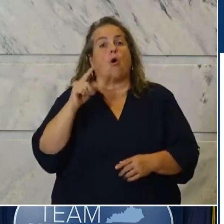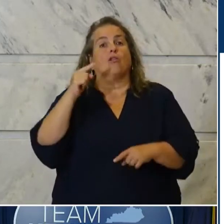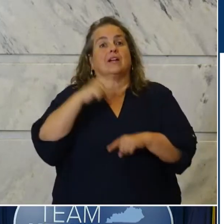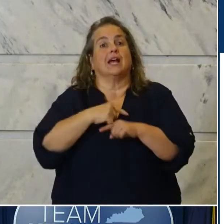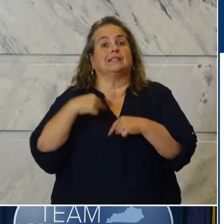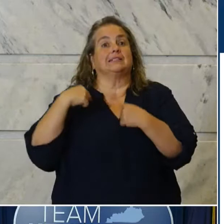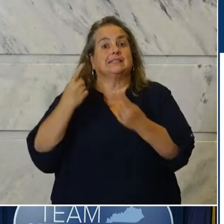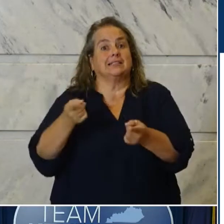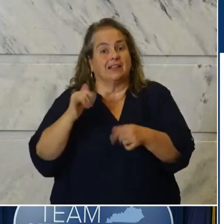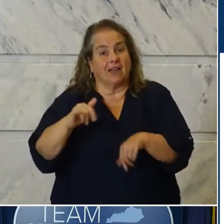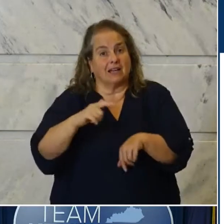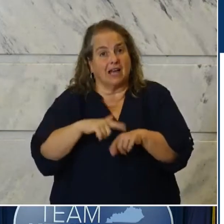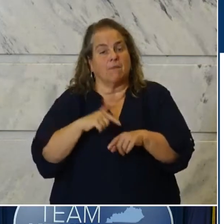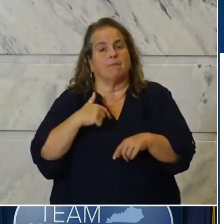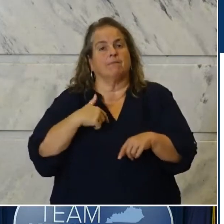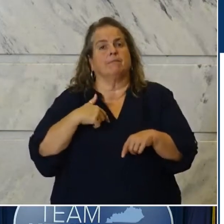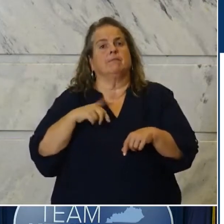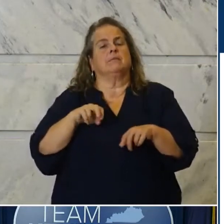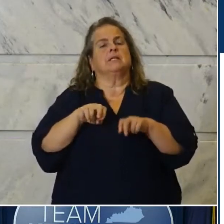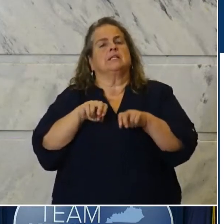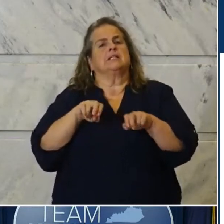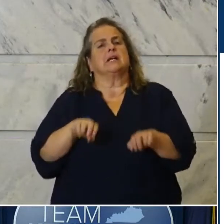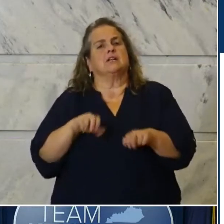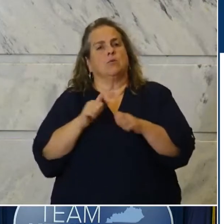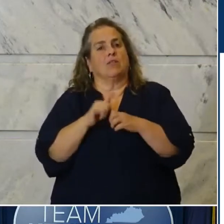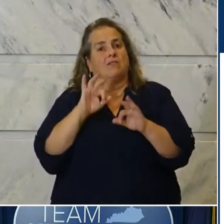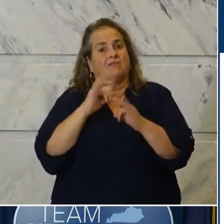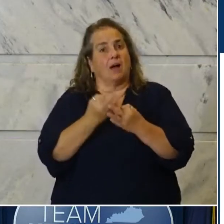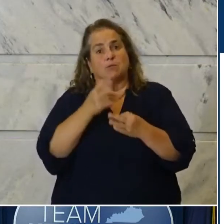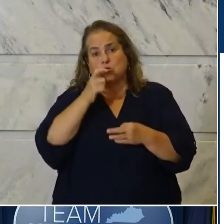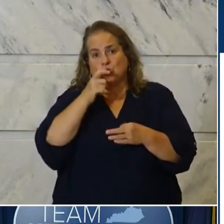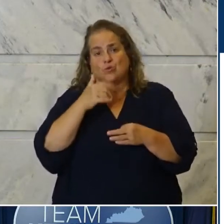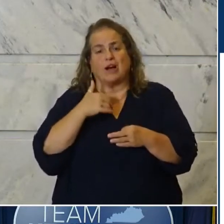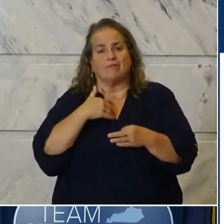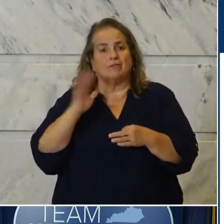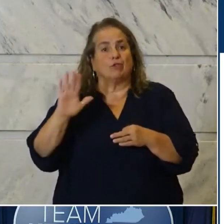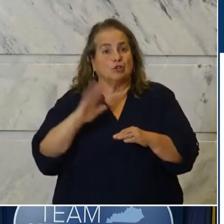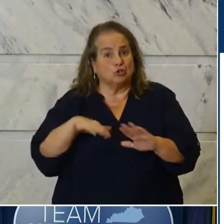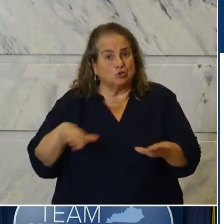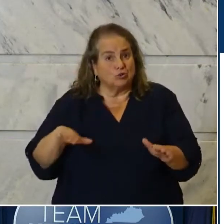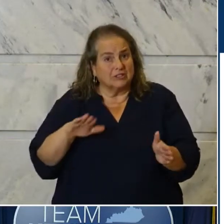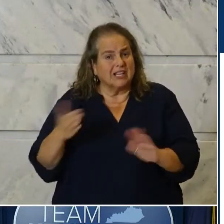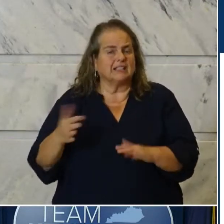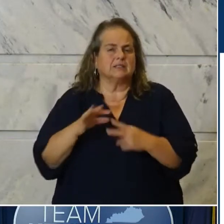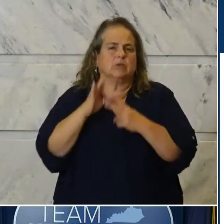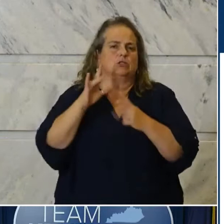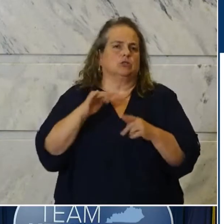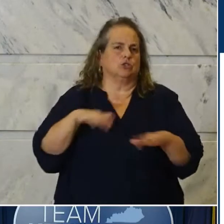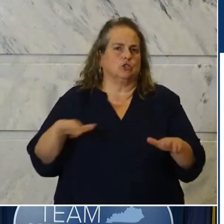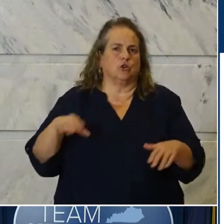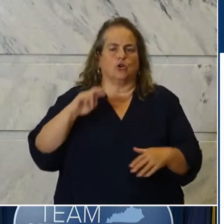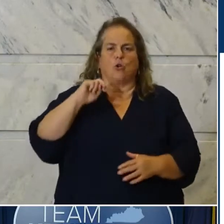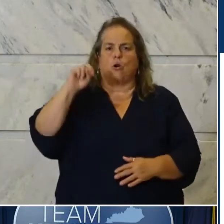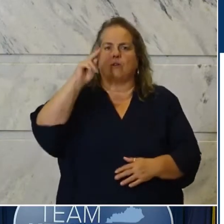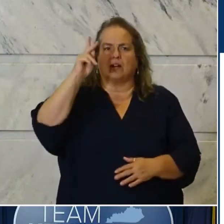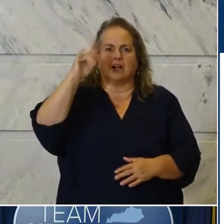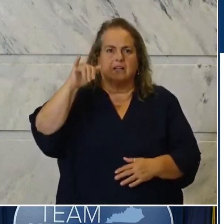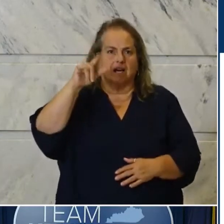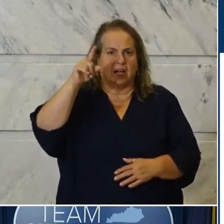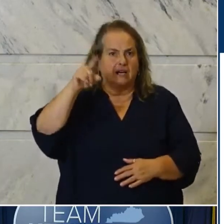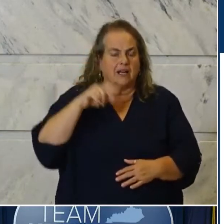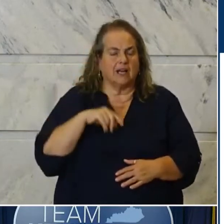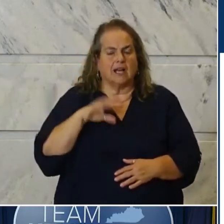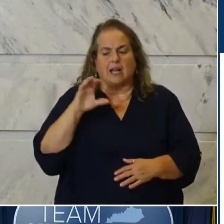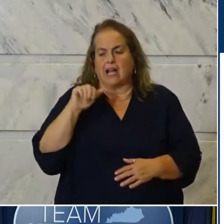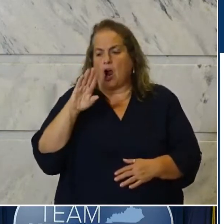with families that have lost their children especially. The Northern Kentucky Hates Heroin group, an amazing group